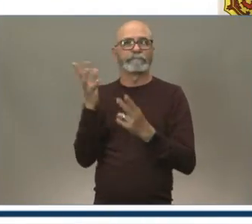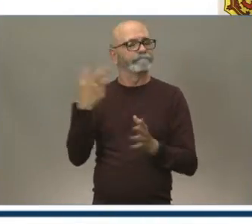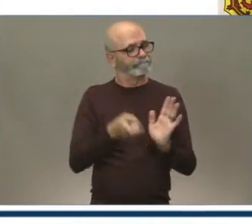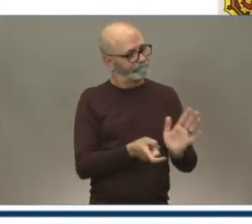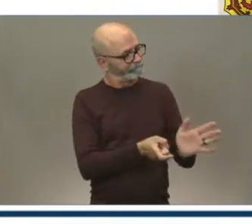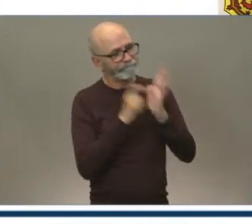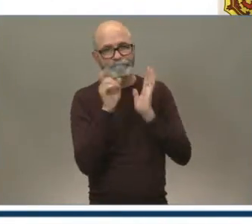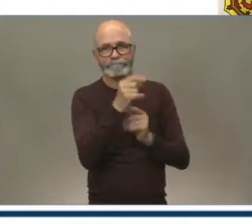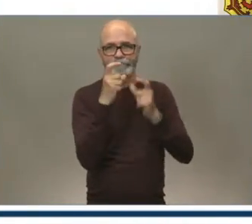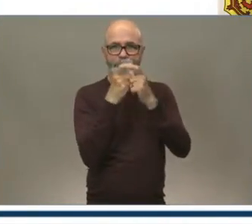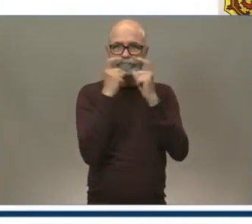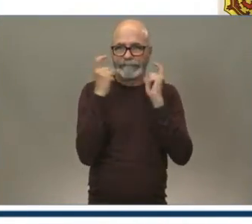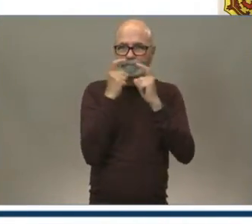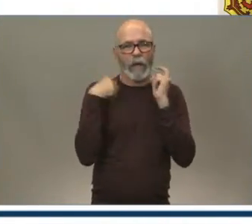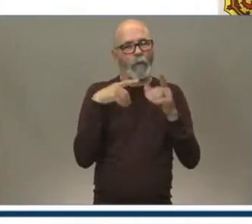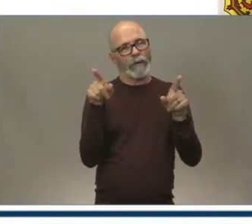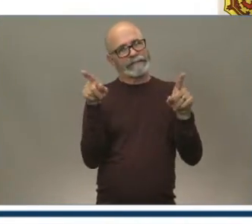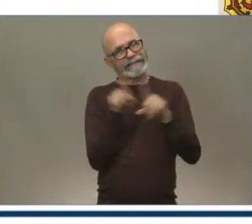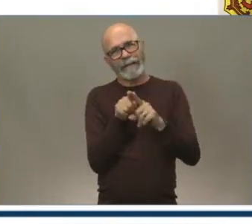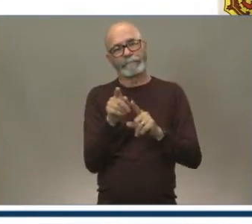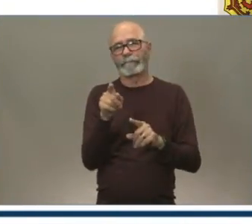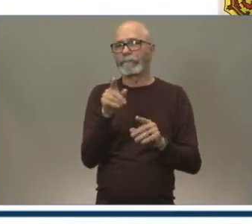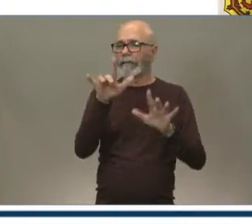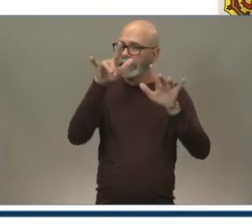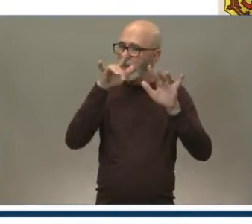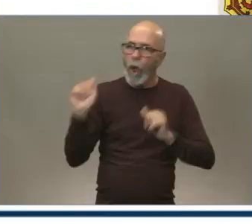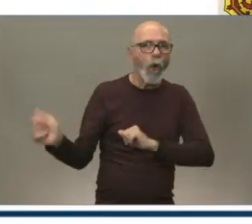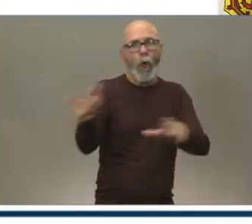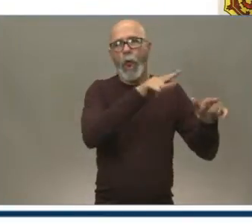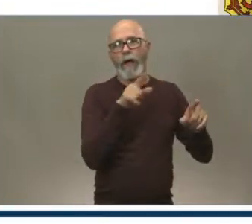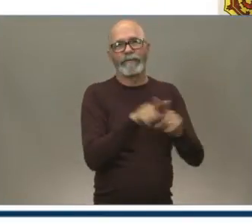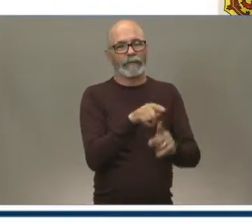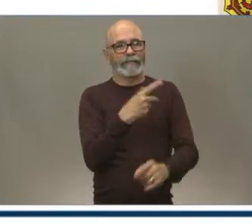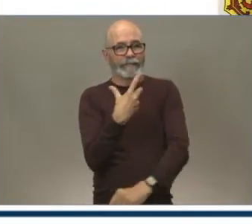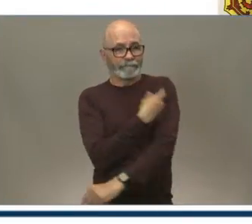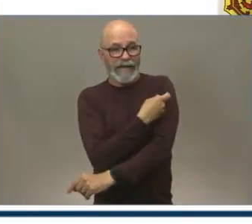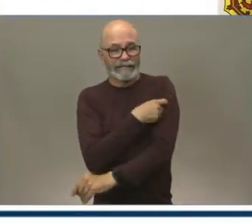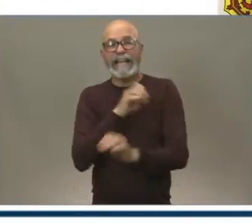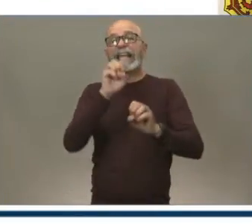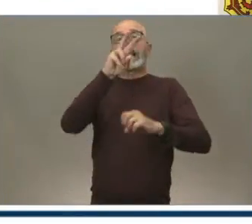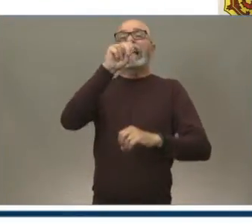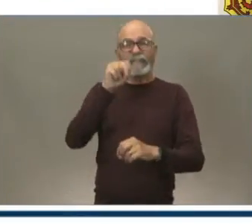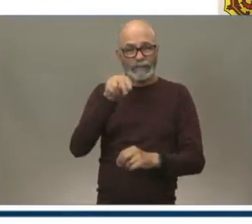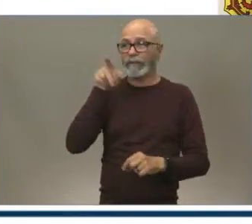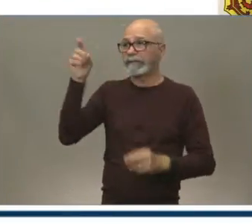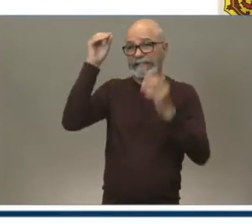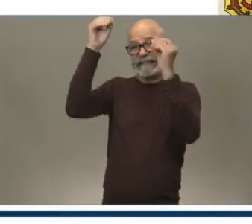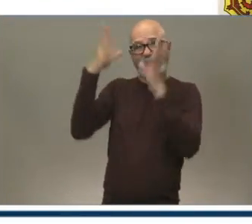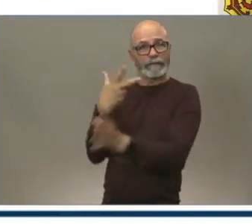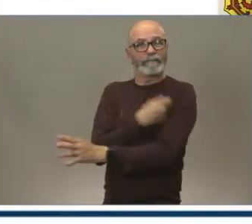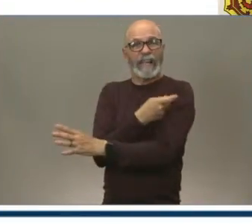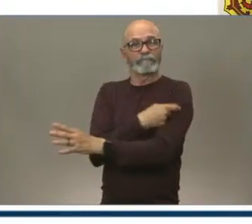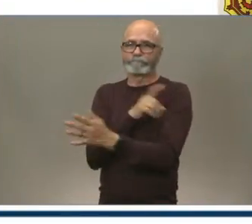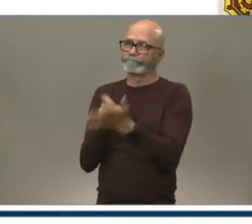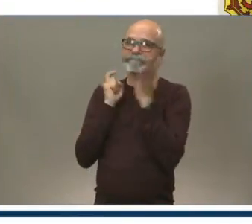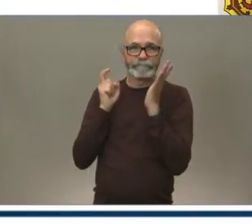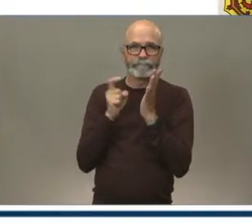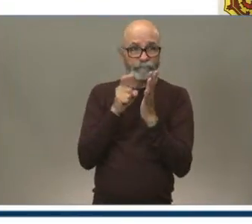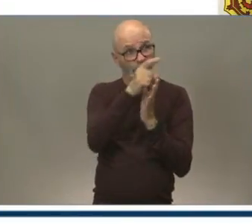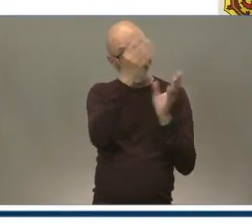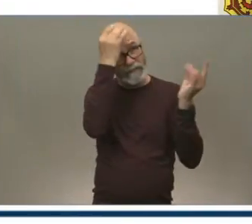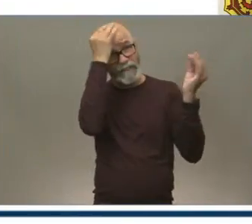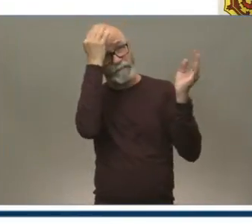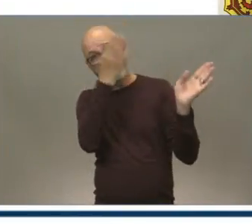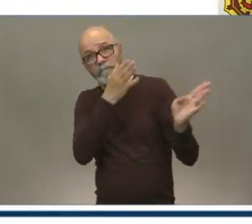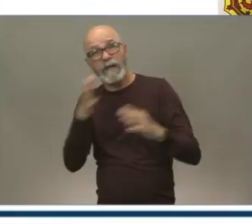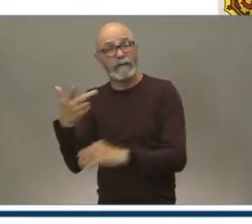vaccines prioritized for teachers. Is this something that you're looking at? And can you also talk to whether schools